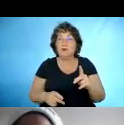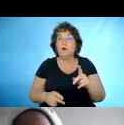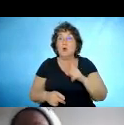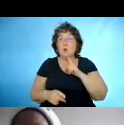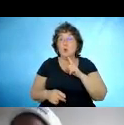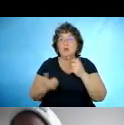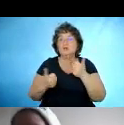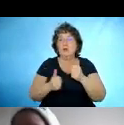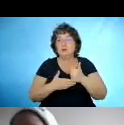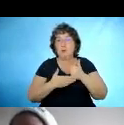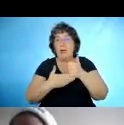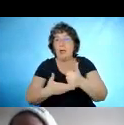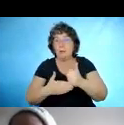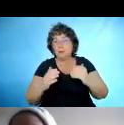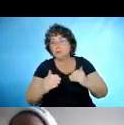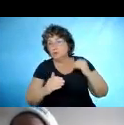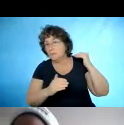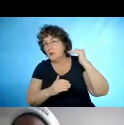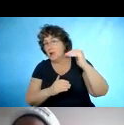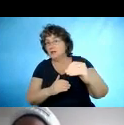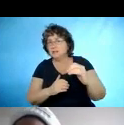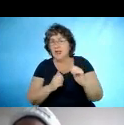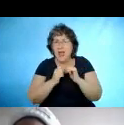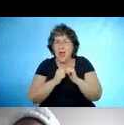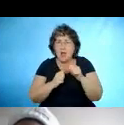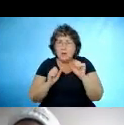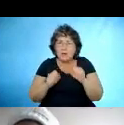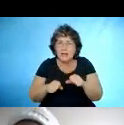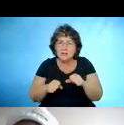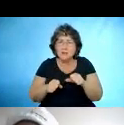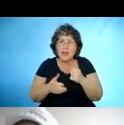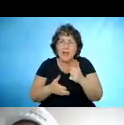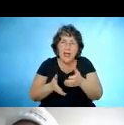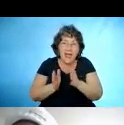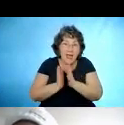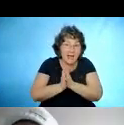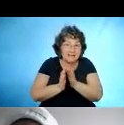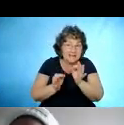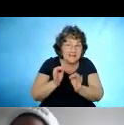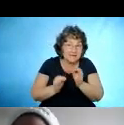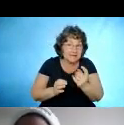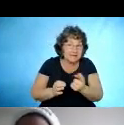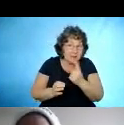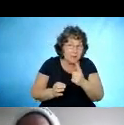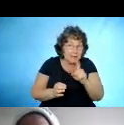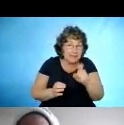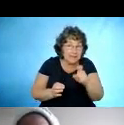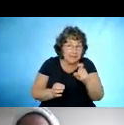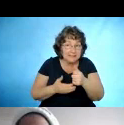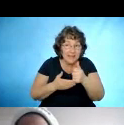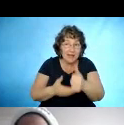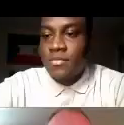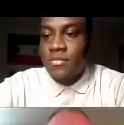much? What is the best way to ask if someone needs help and not to overstep into